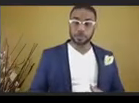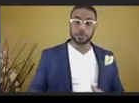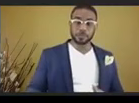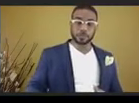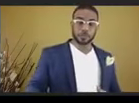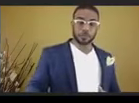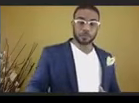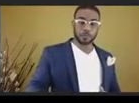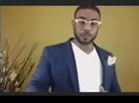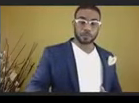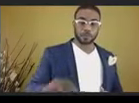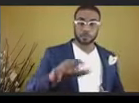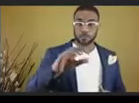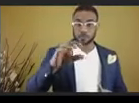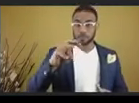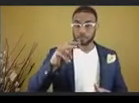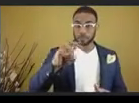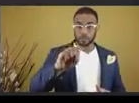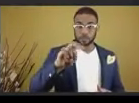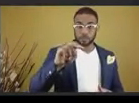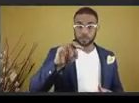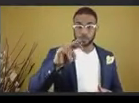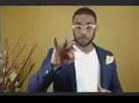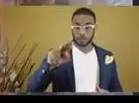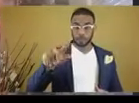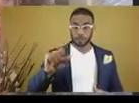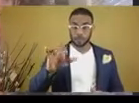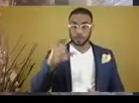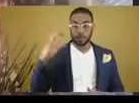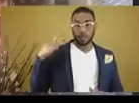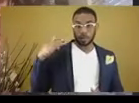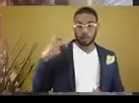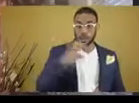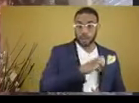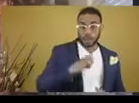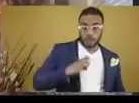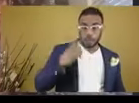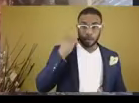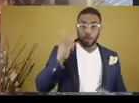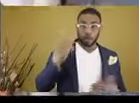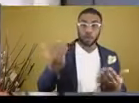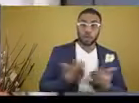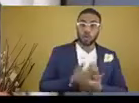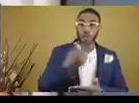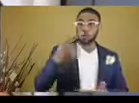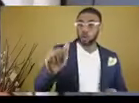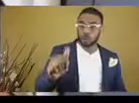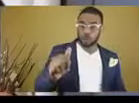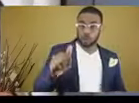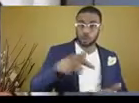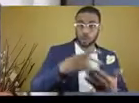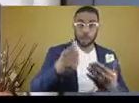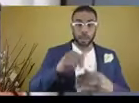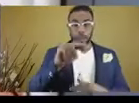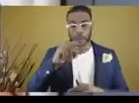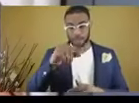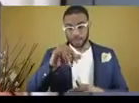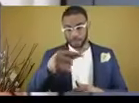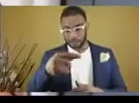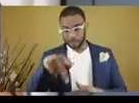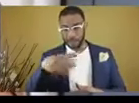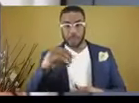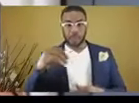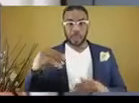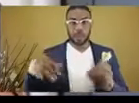Fout is the chief executive officer of the New Georgia Project, NGP, and its affiliate,